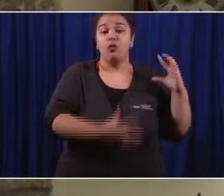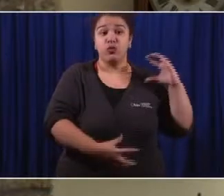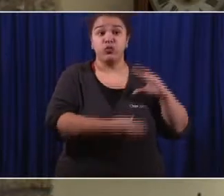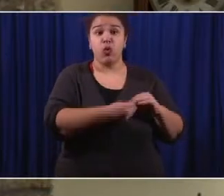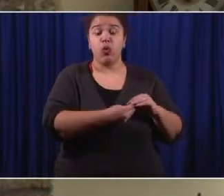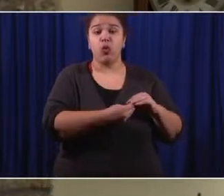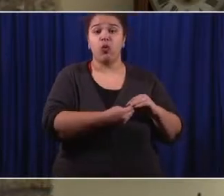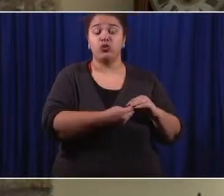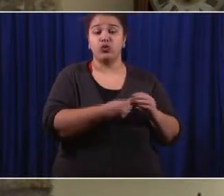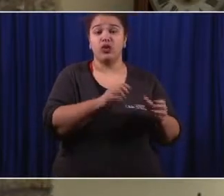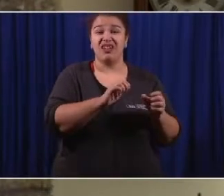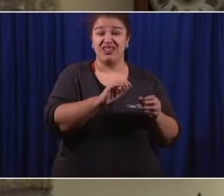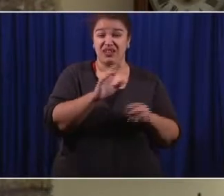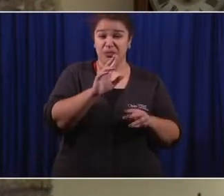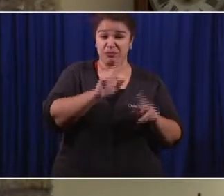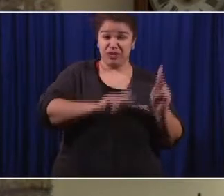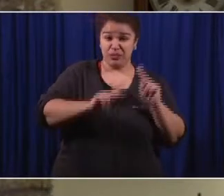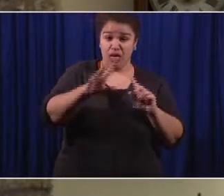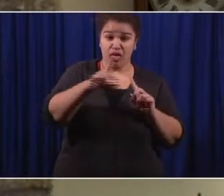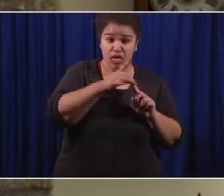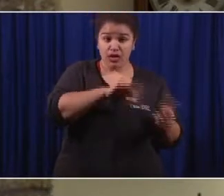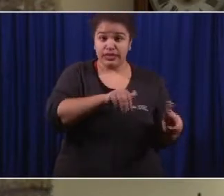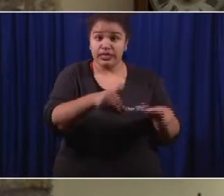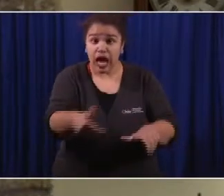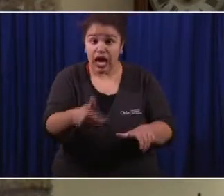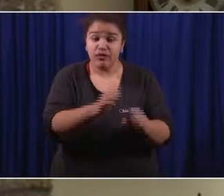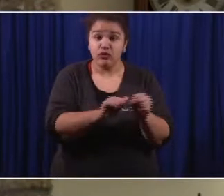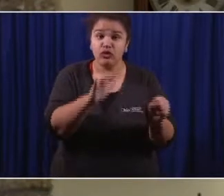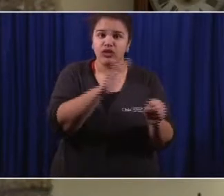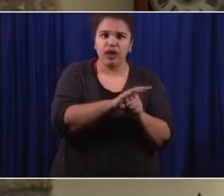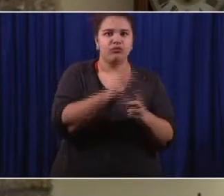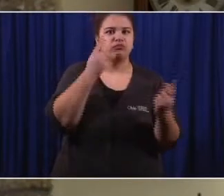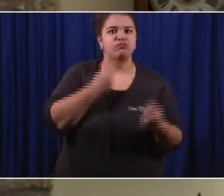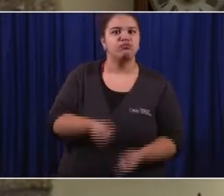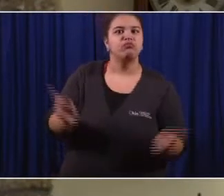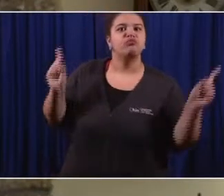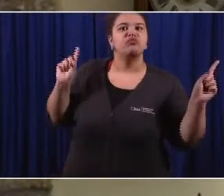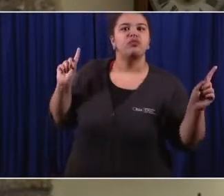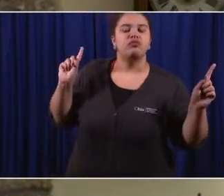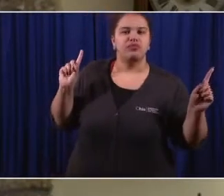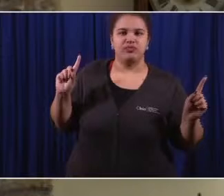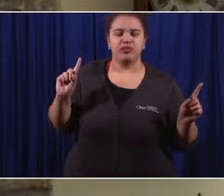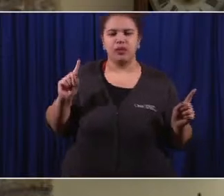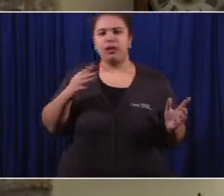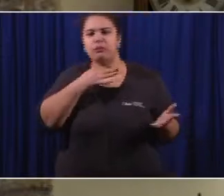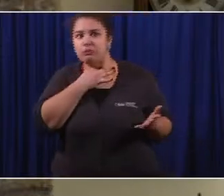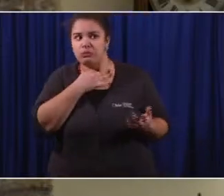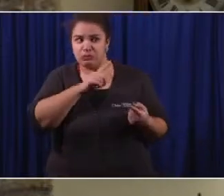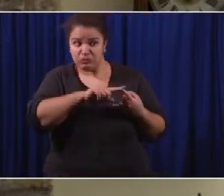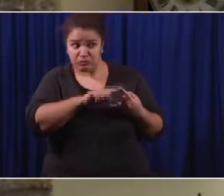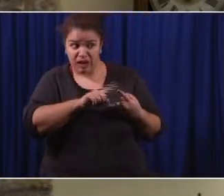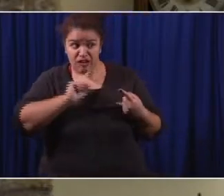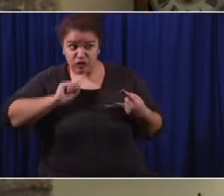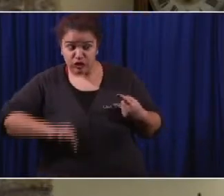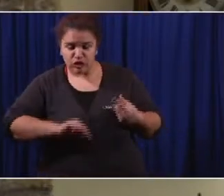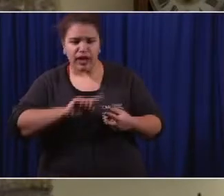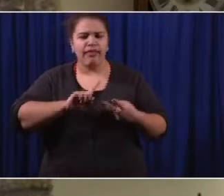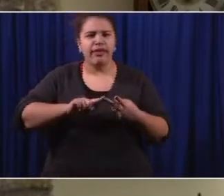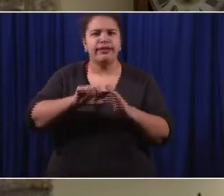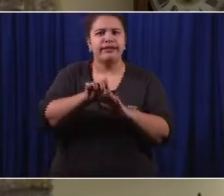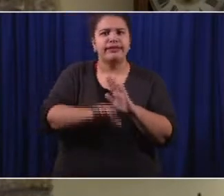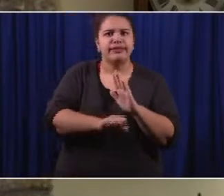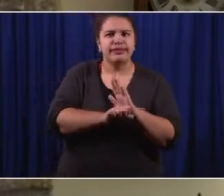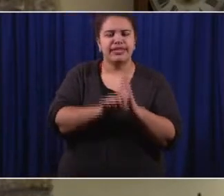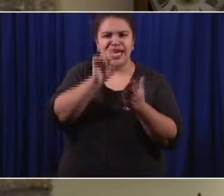But we'd also like to know what more is being done aside from state inspections to hold individual nursing